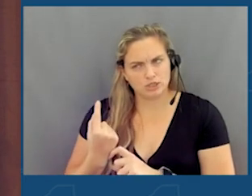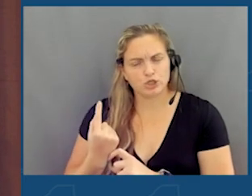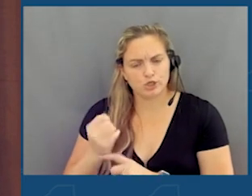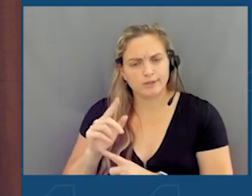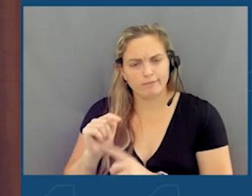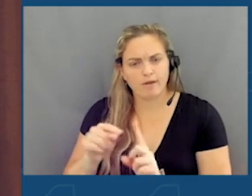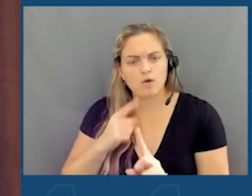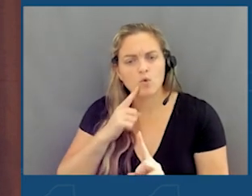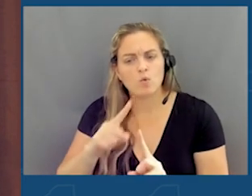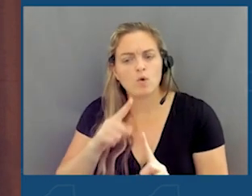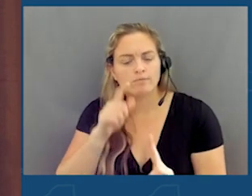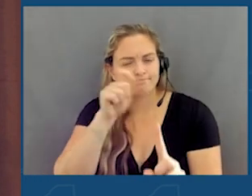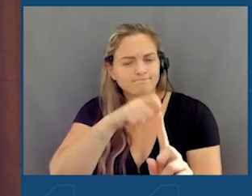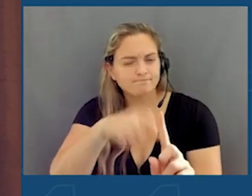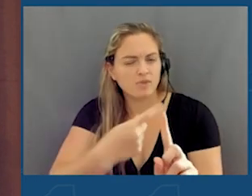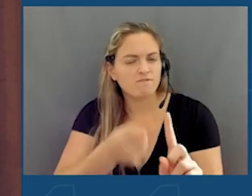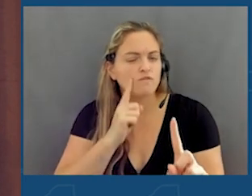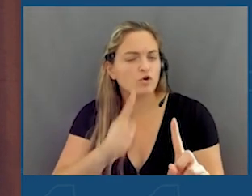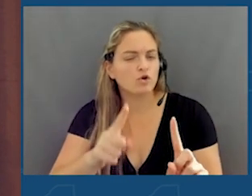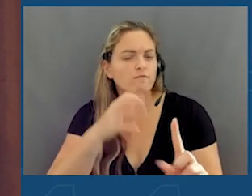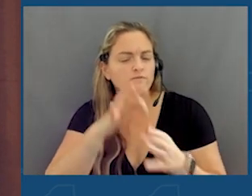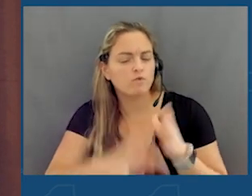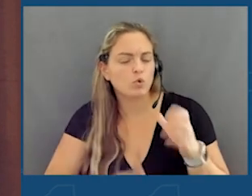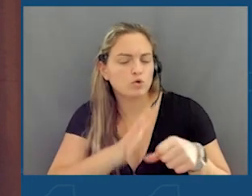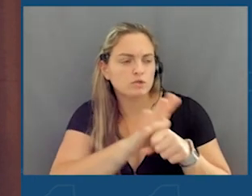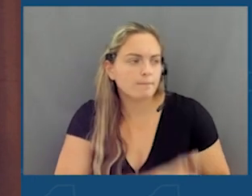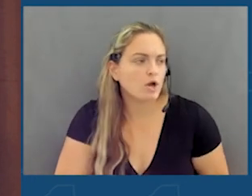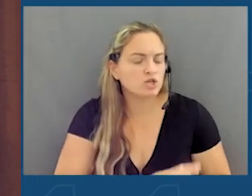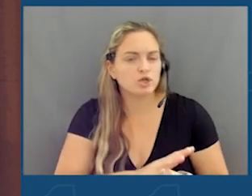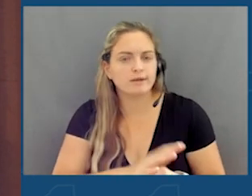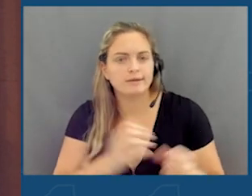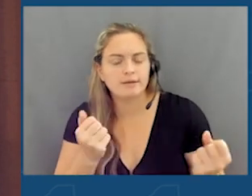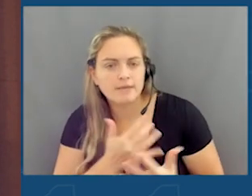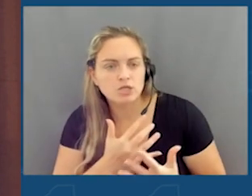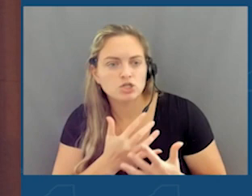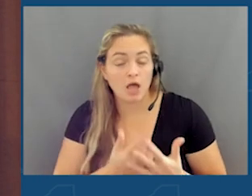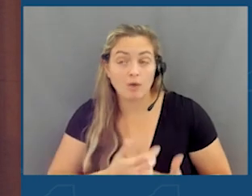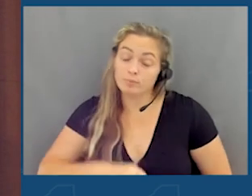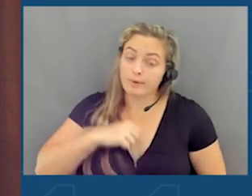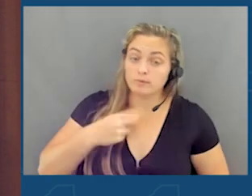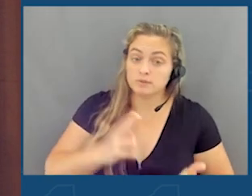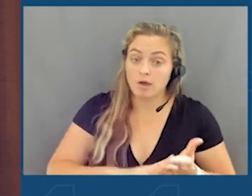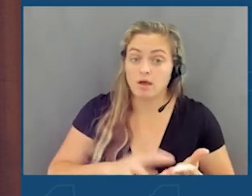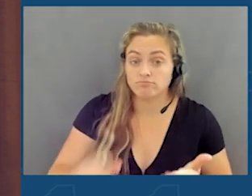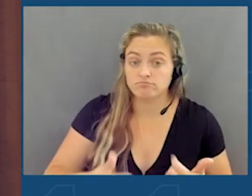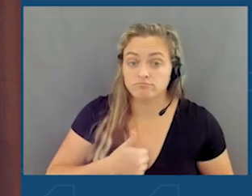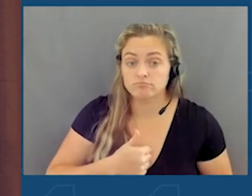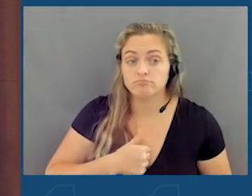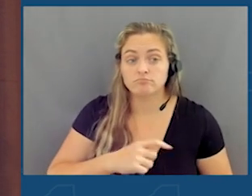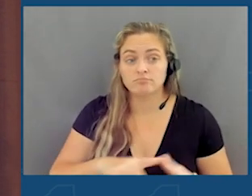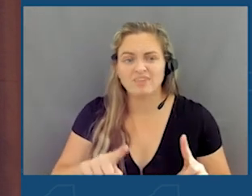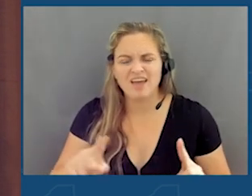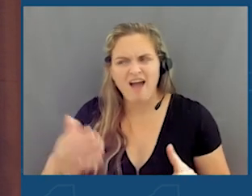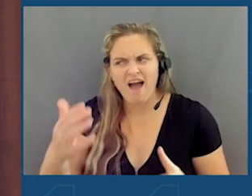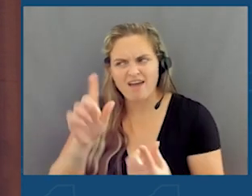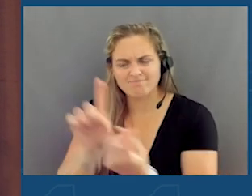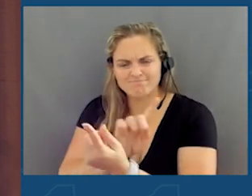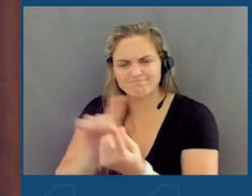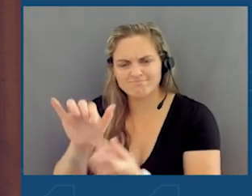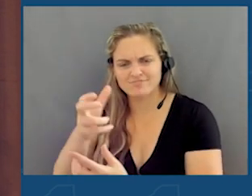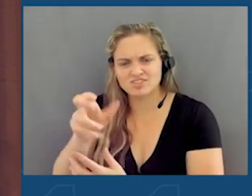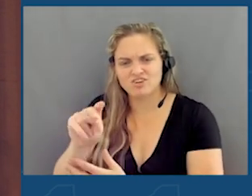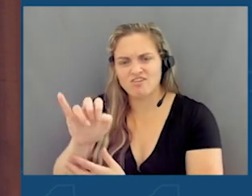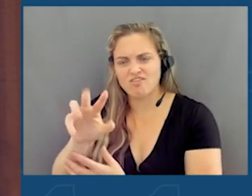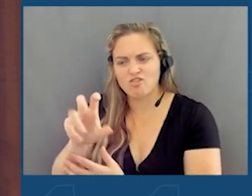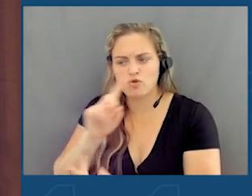targeted voter suppression and deception and intimidation. I was really proud to sign that. I'd gotten to know John Lewis when we served in Congress together.